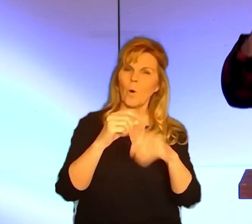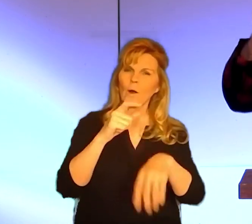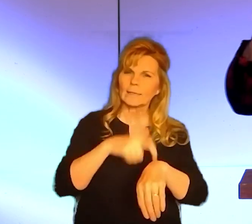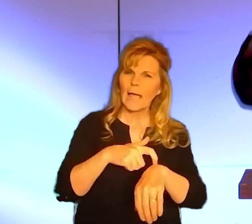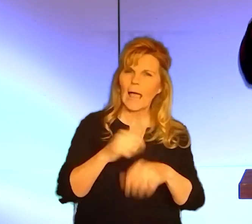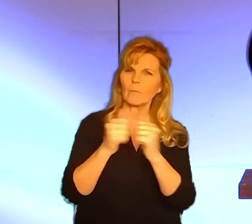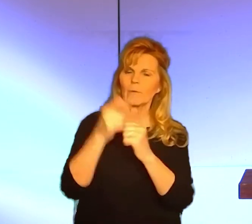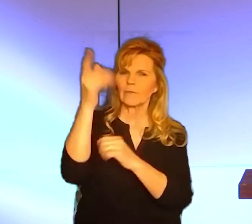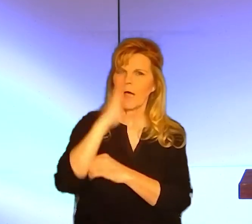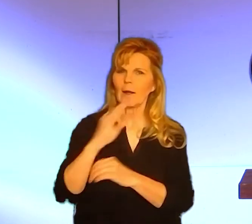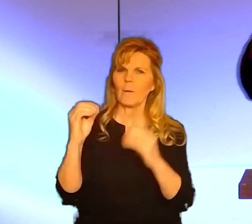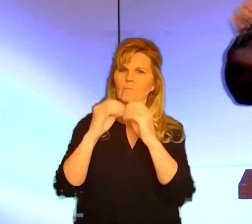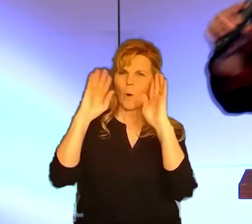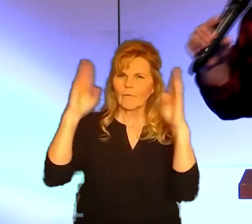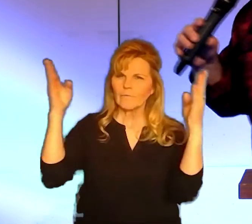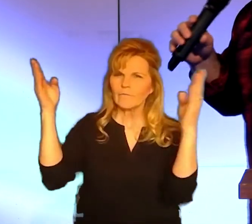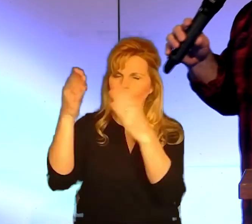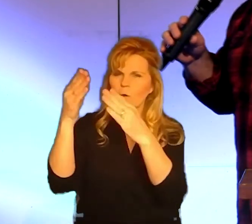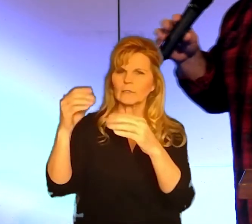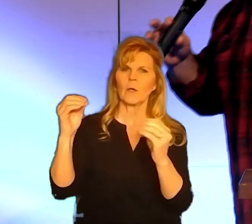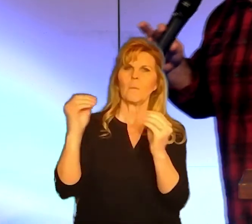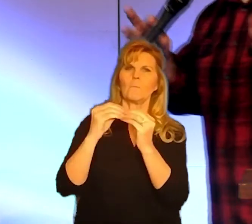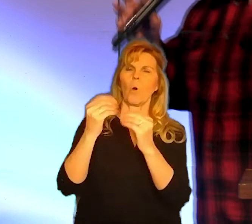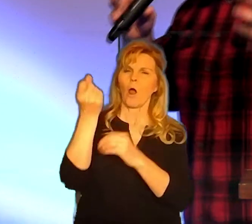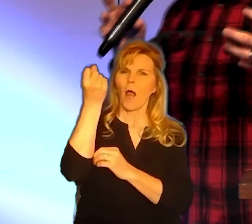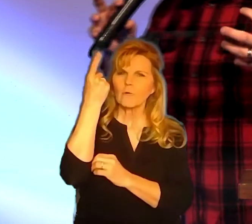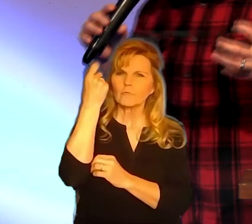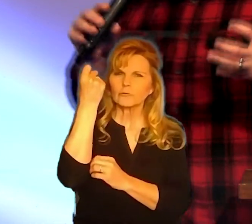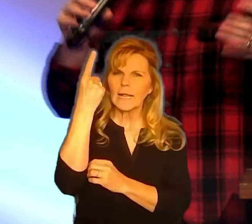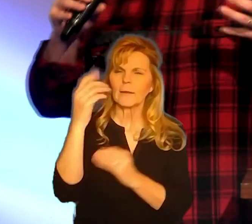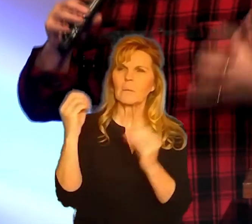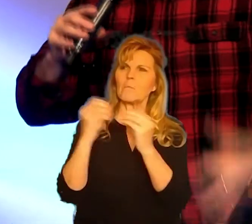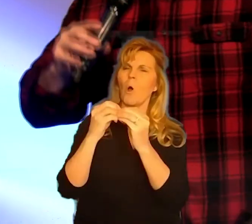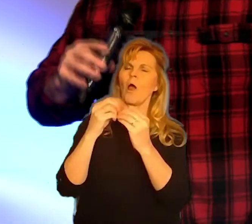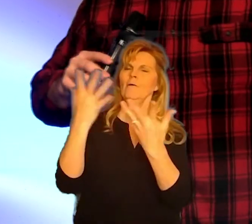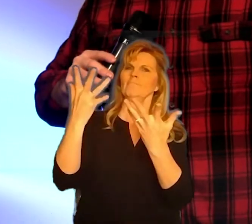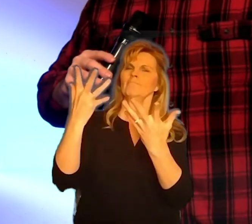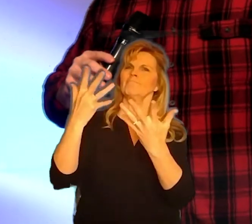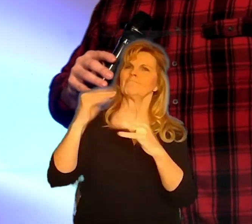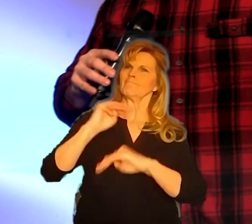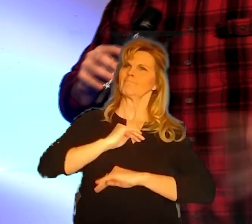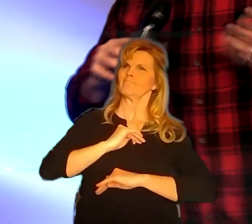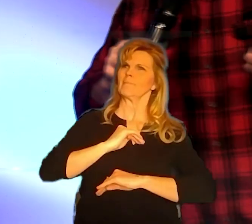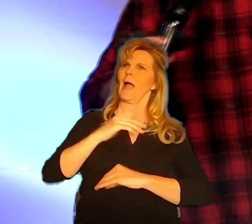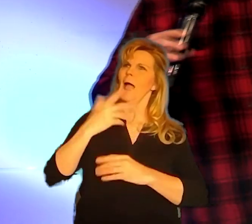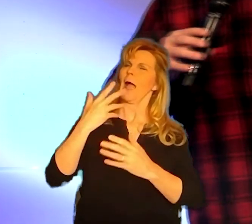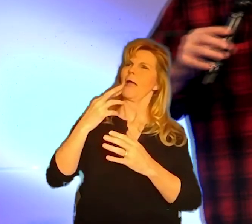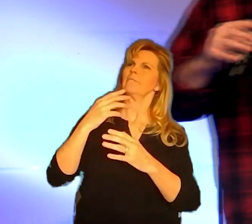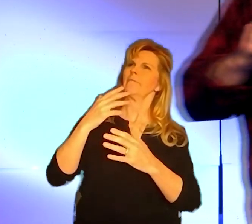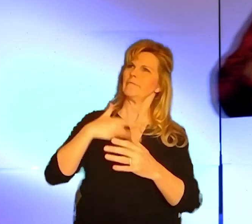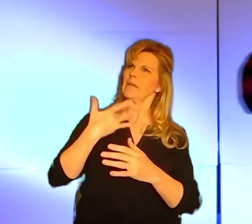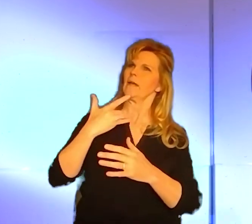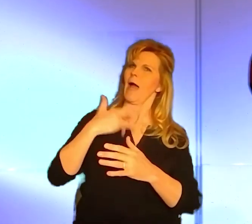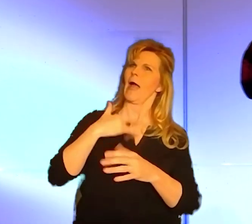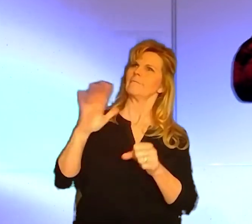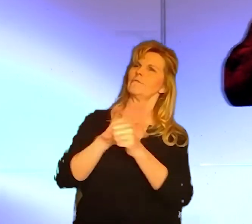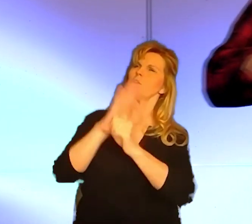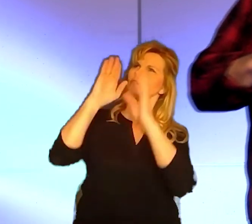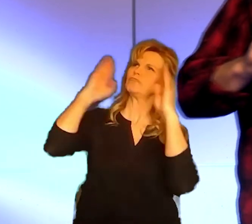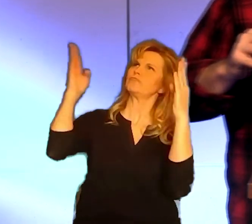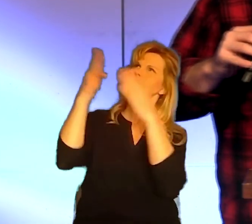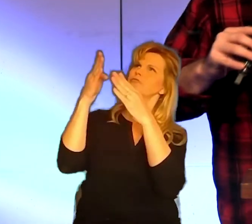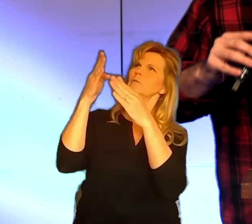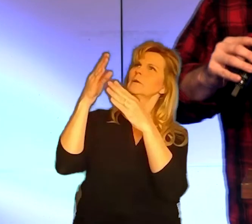direction, with more focus, and we're going to come out of this like ready to go. What are you doing with your time? Are you